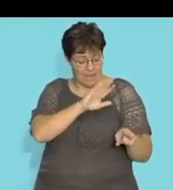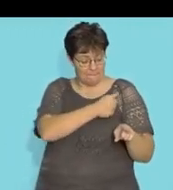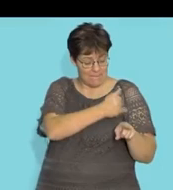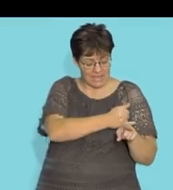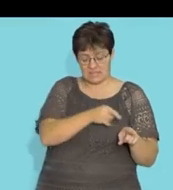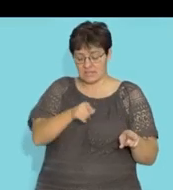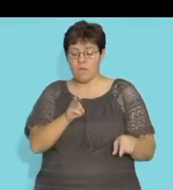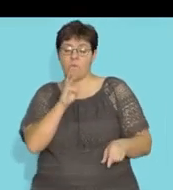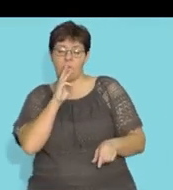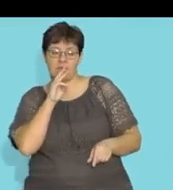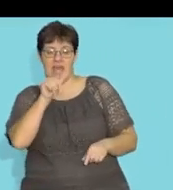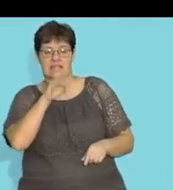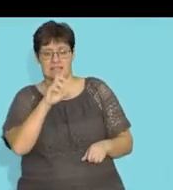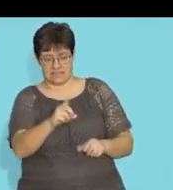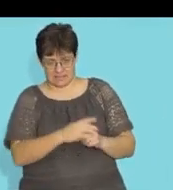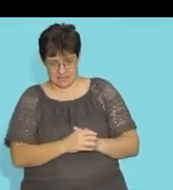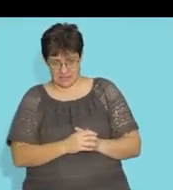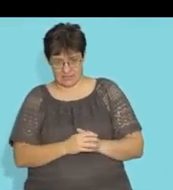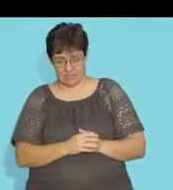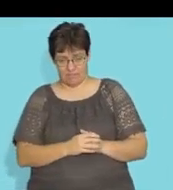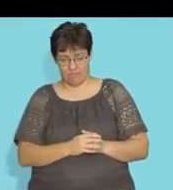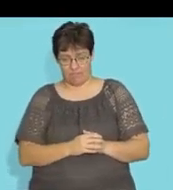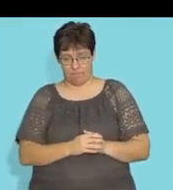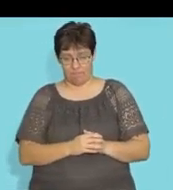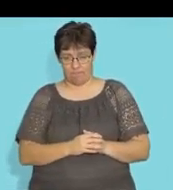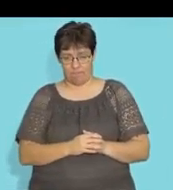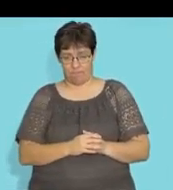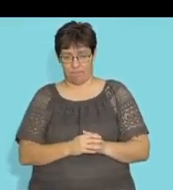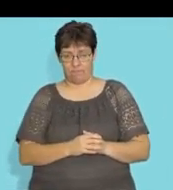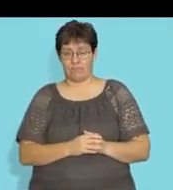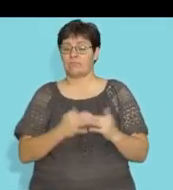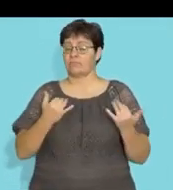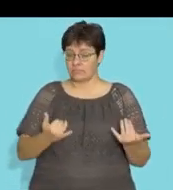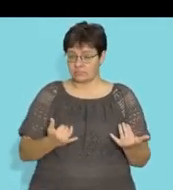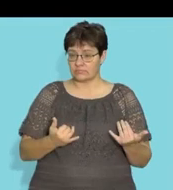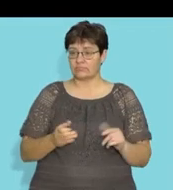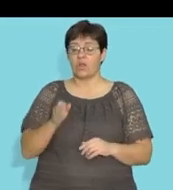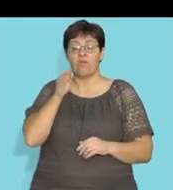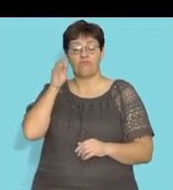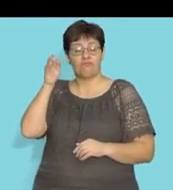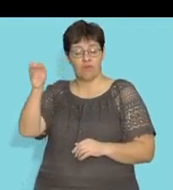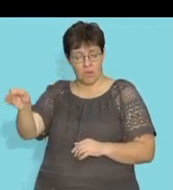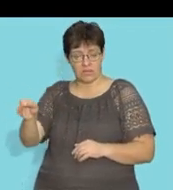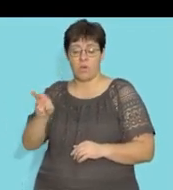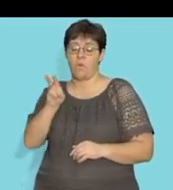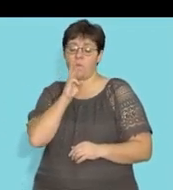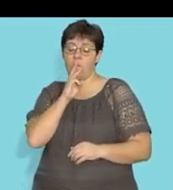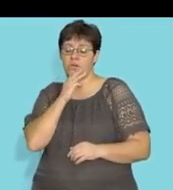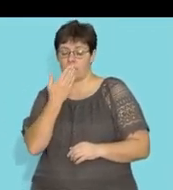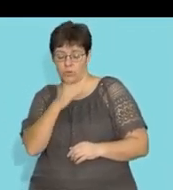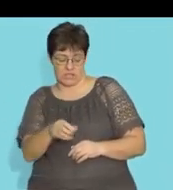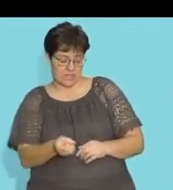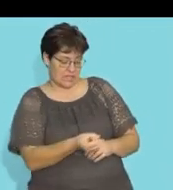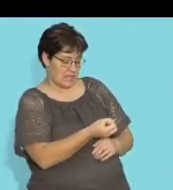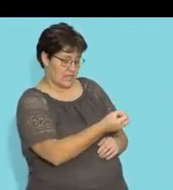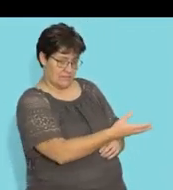because ammonium is the base, water in this case will now become the acid. Now in my forward reaction, once